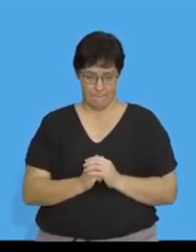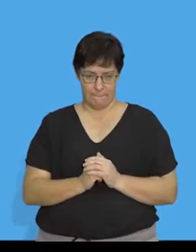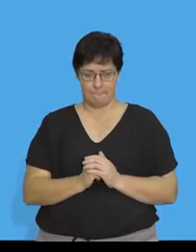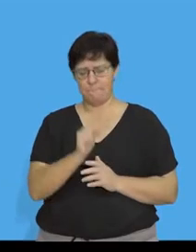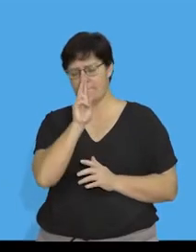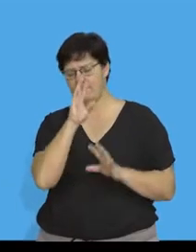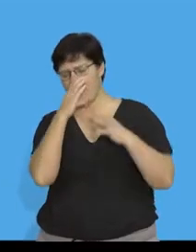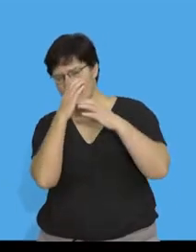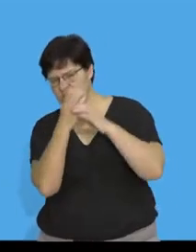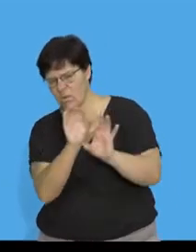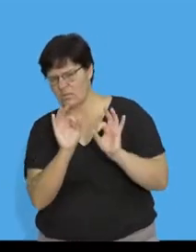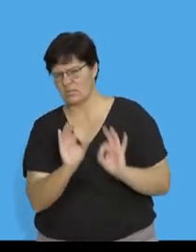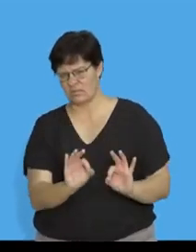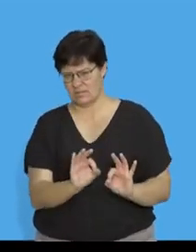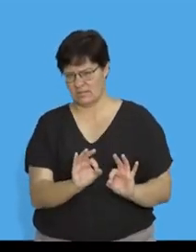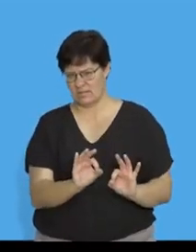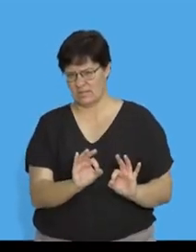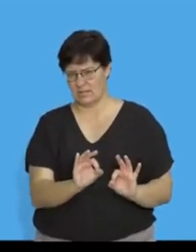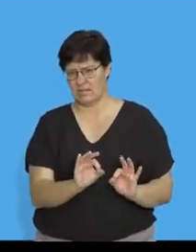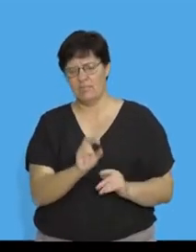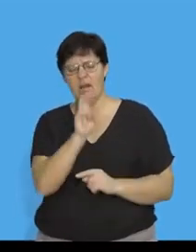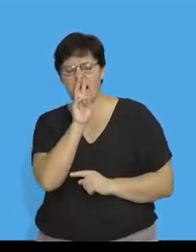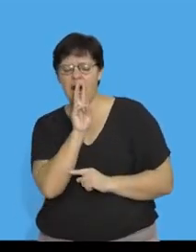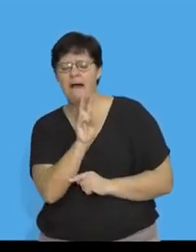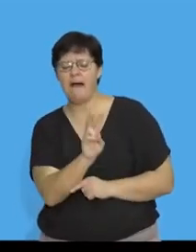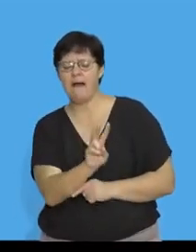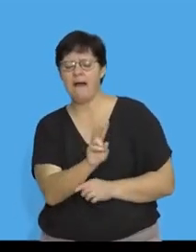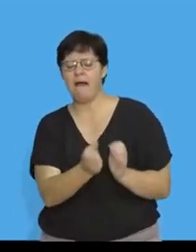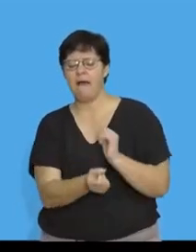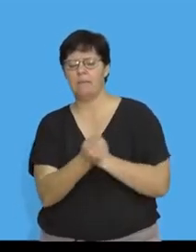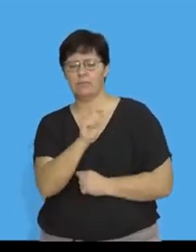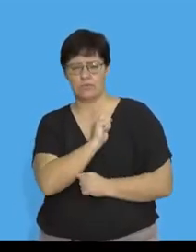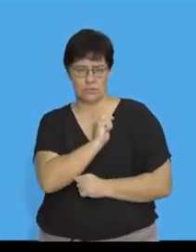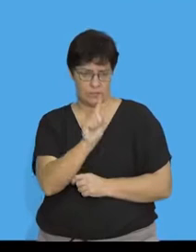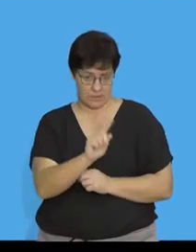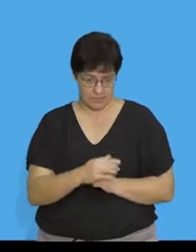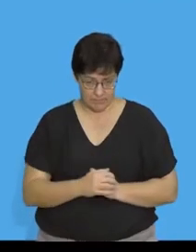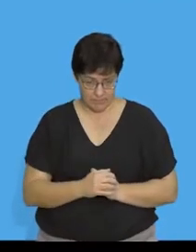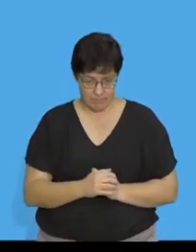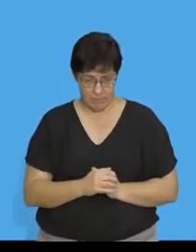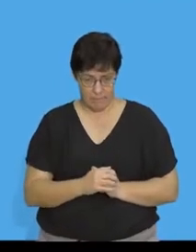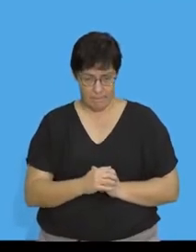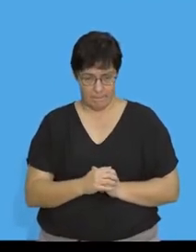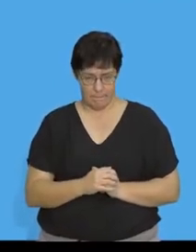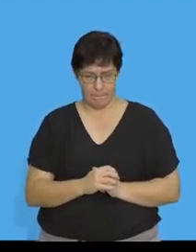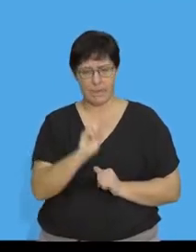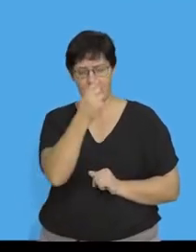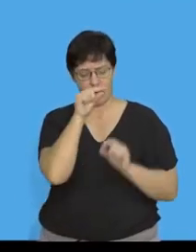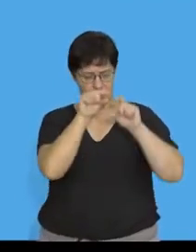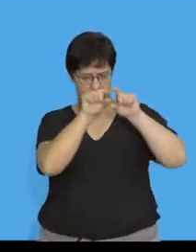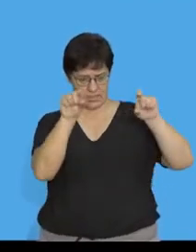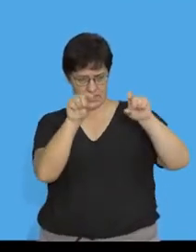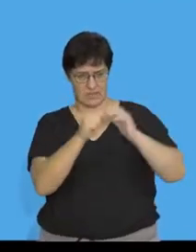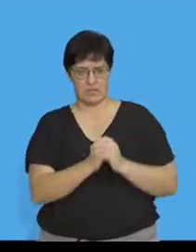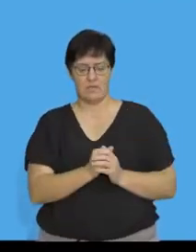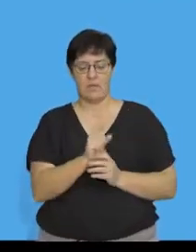but we've got an increase as we go down in the same direction. So let's have a look at what